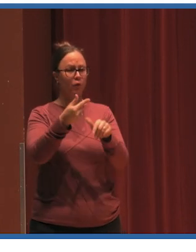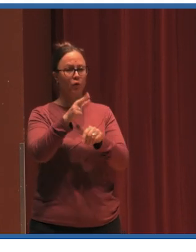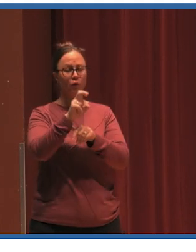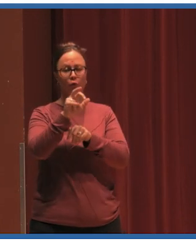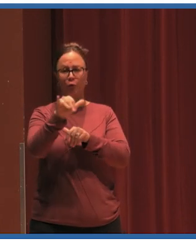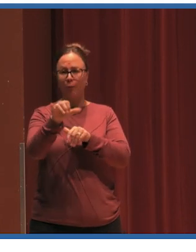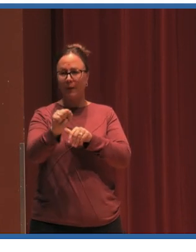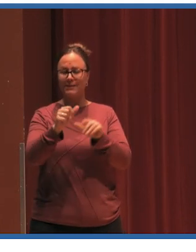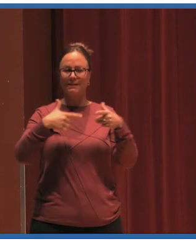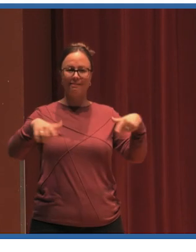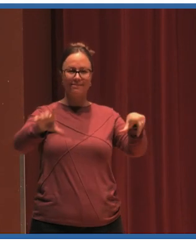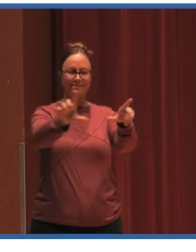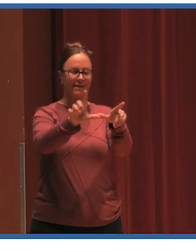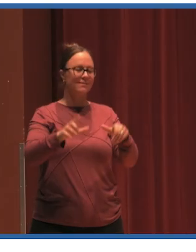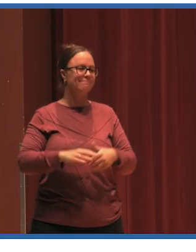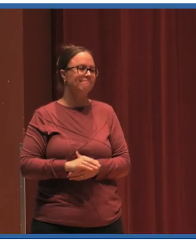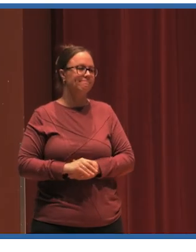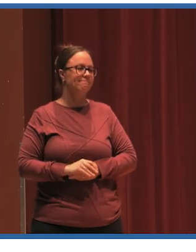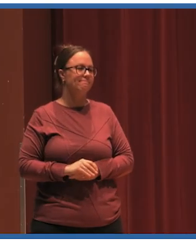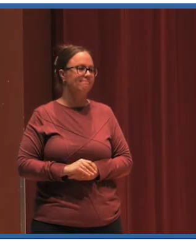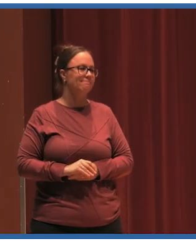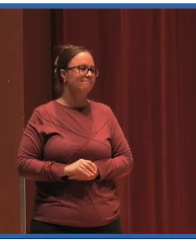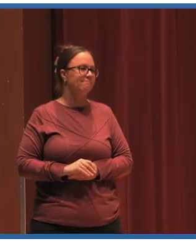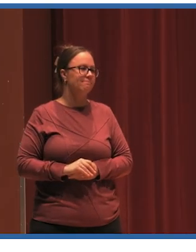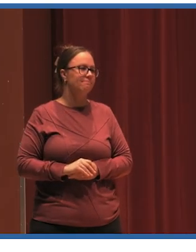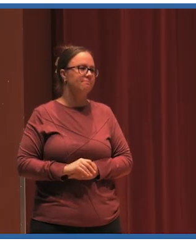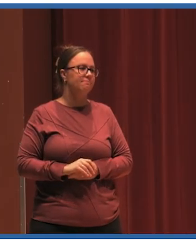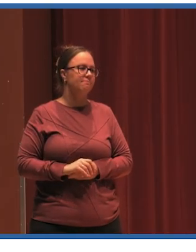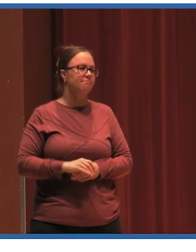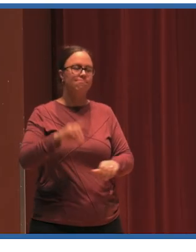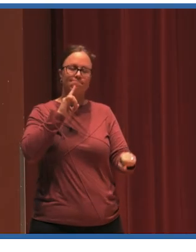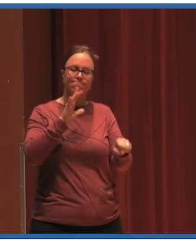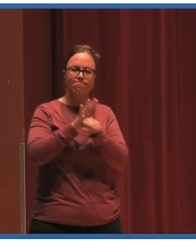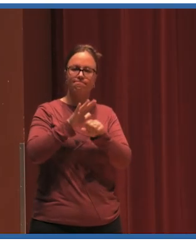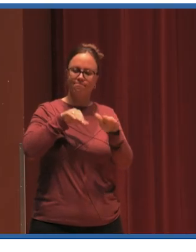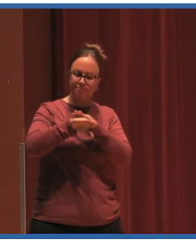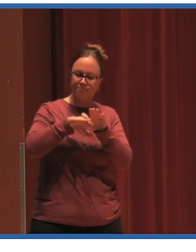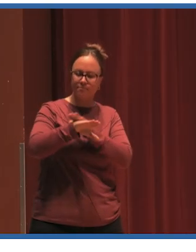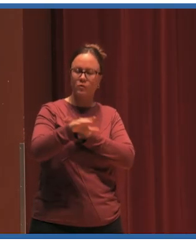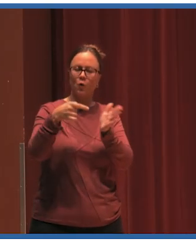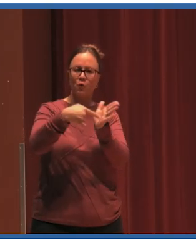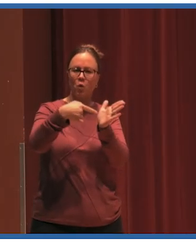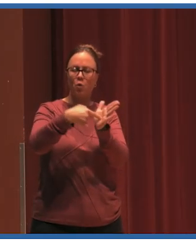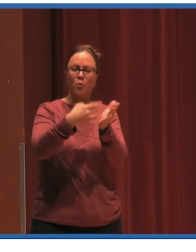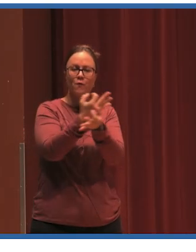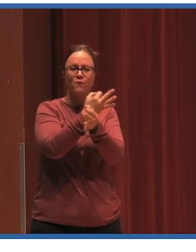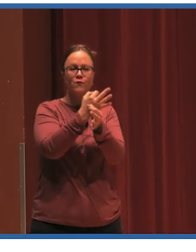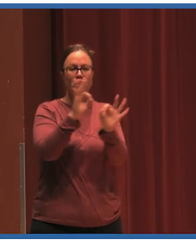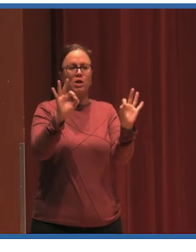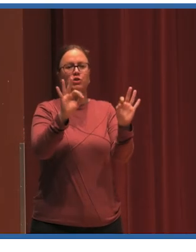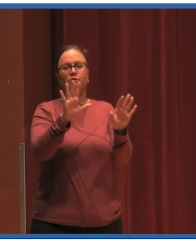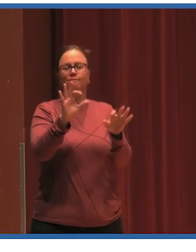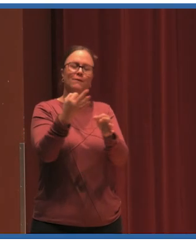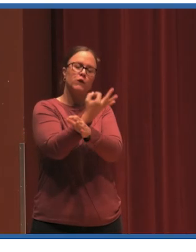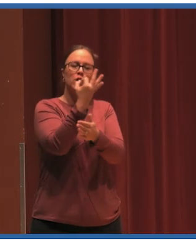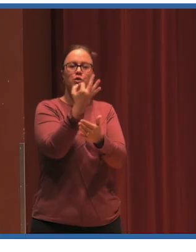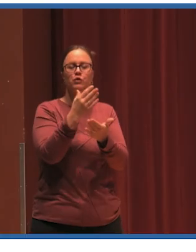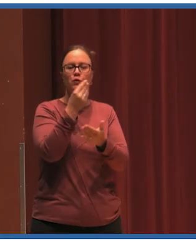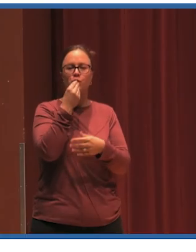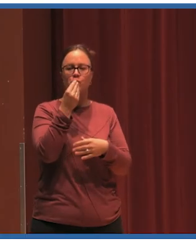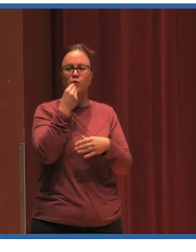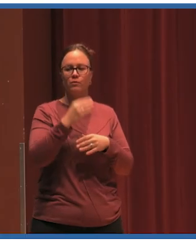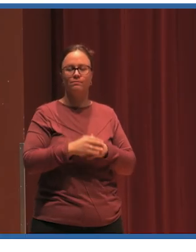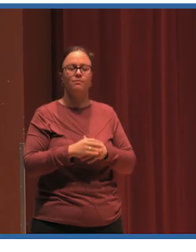friends that I used to work with. Ensuring access to affordable fresh food, providing sunscreen and UV safety